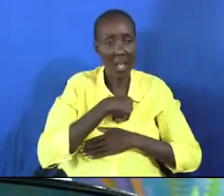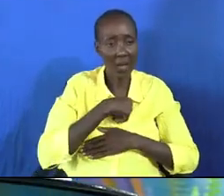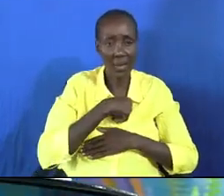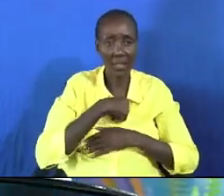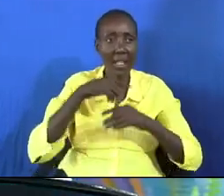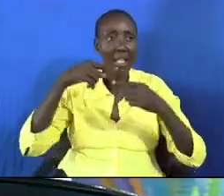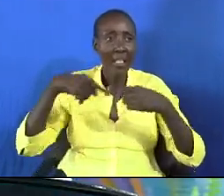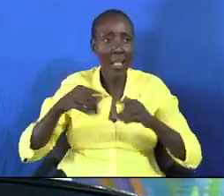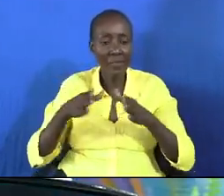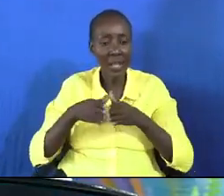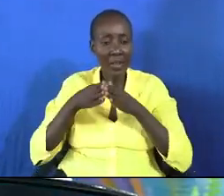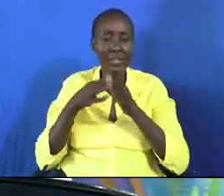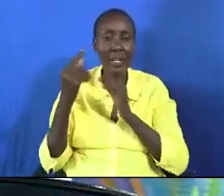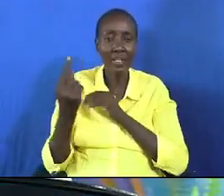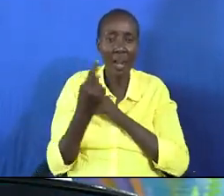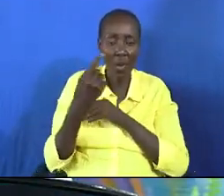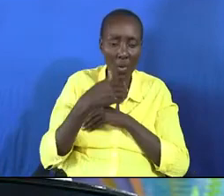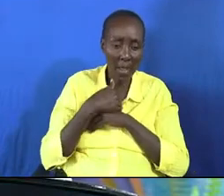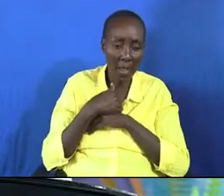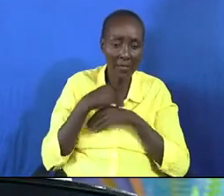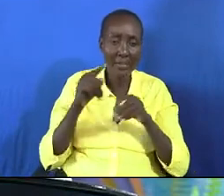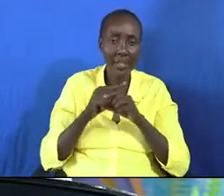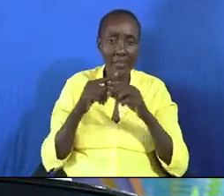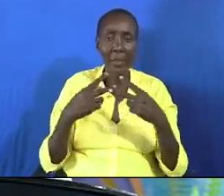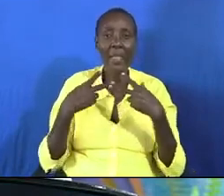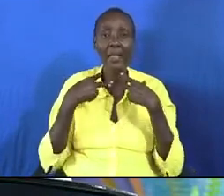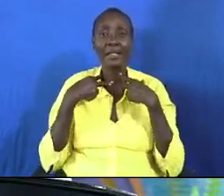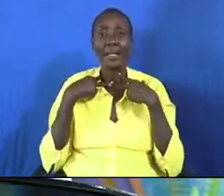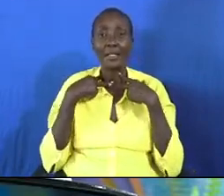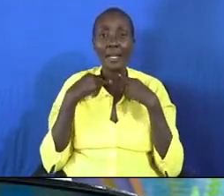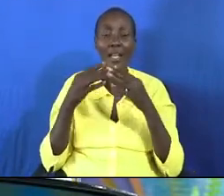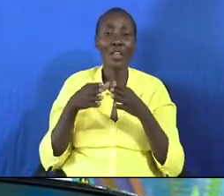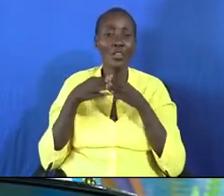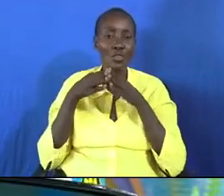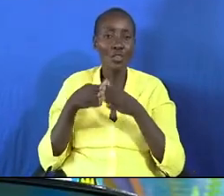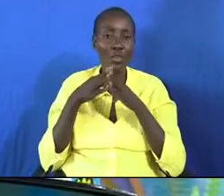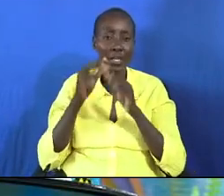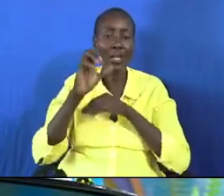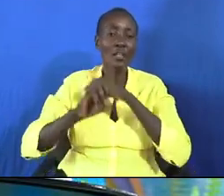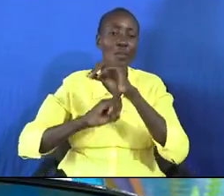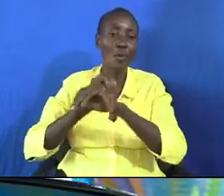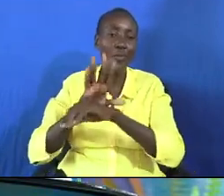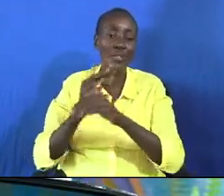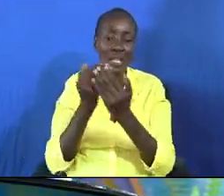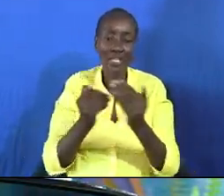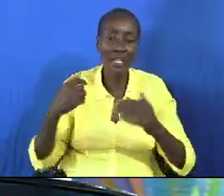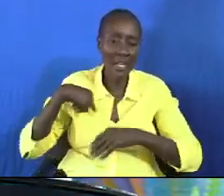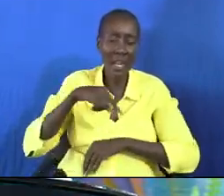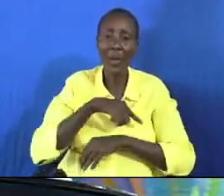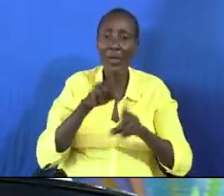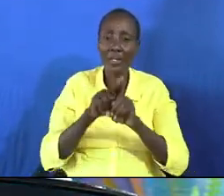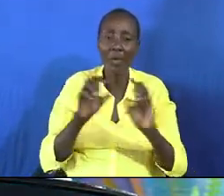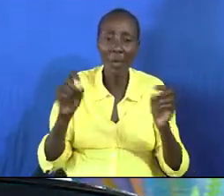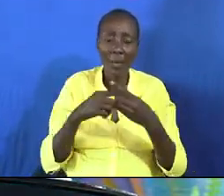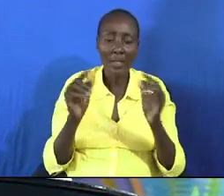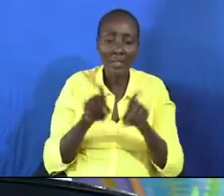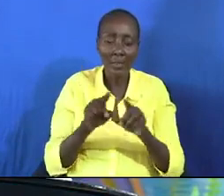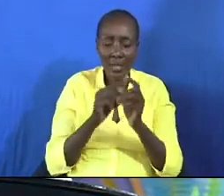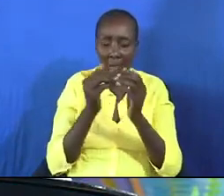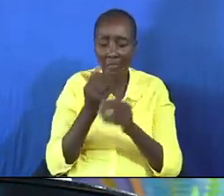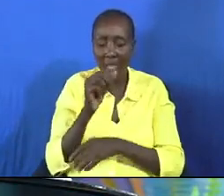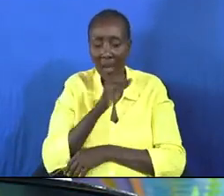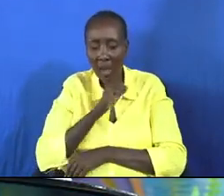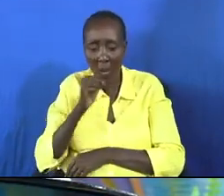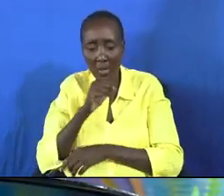masturbation. Our children are addicted to pornography. Our children, and not just our children, even old people like us,